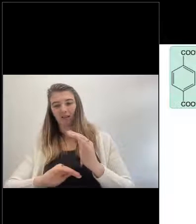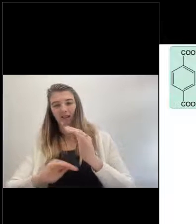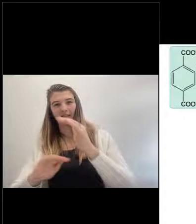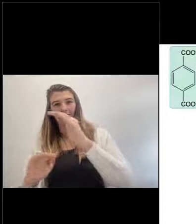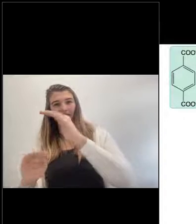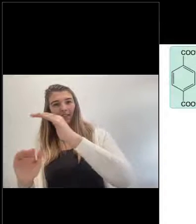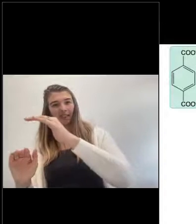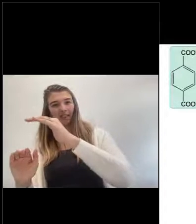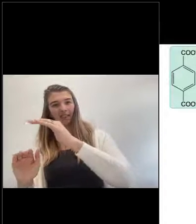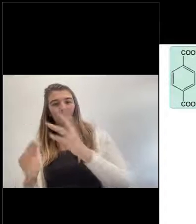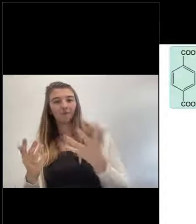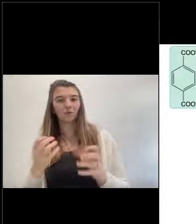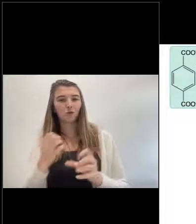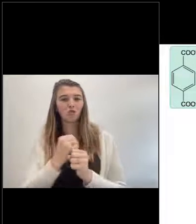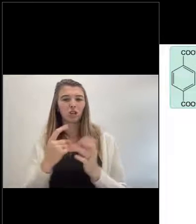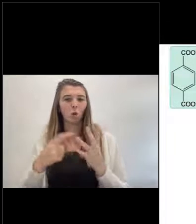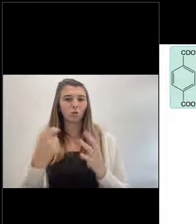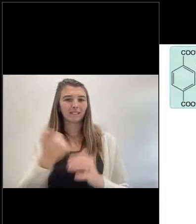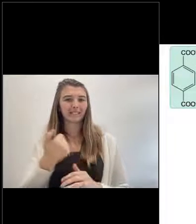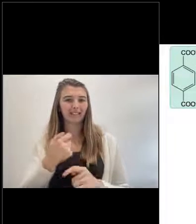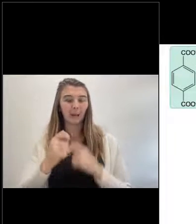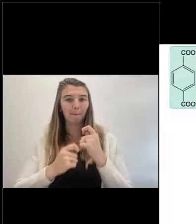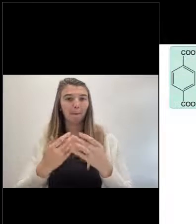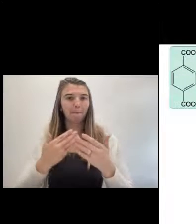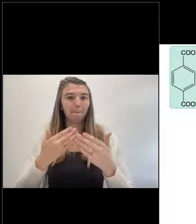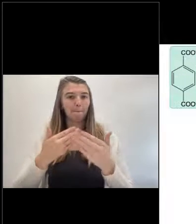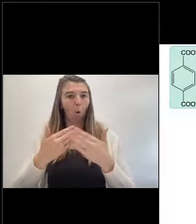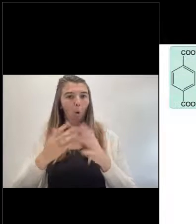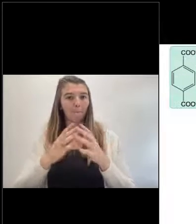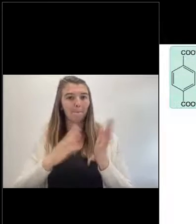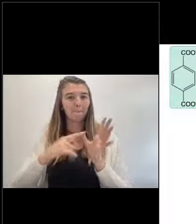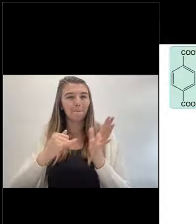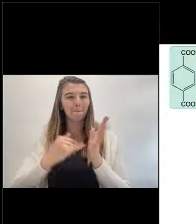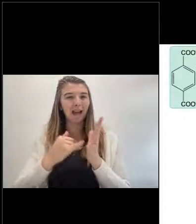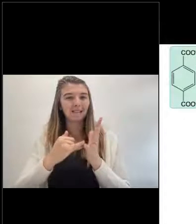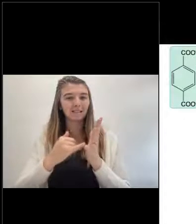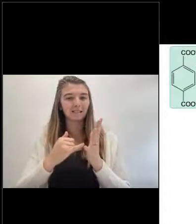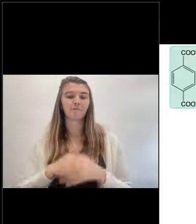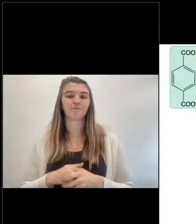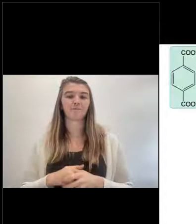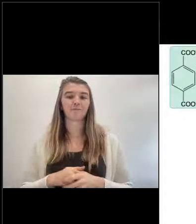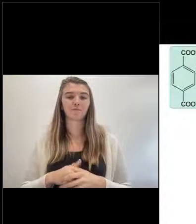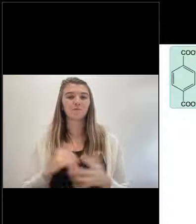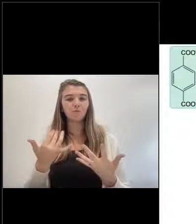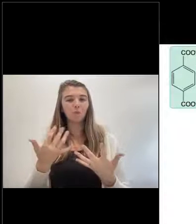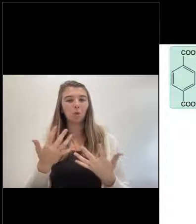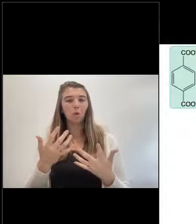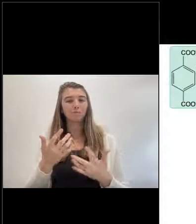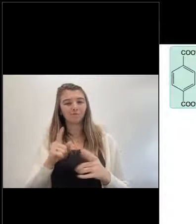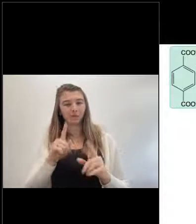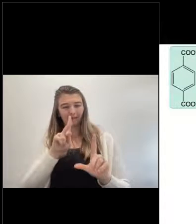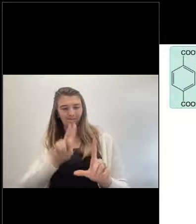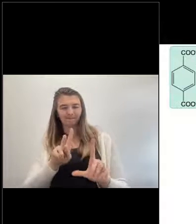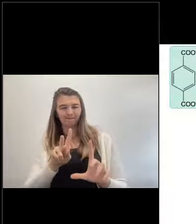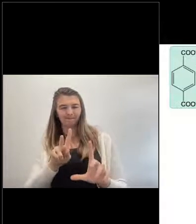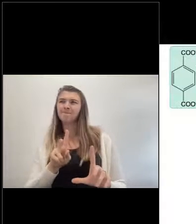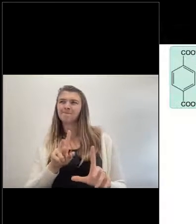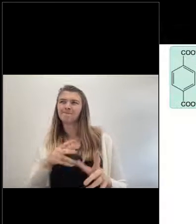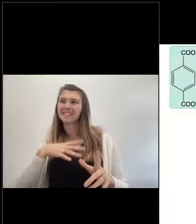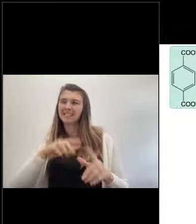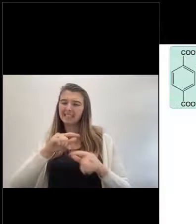GO16 can, and very low amounts of PHA. So we then started looking more closely into the metabolism